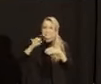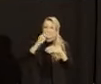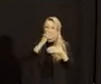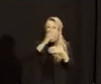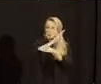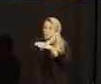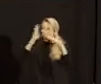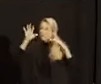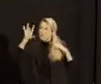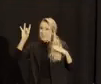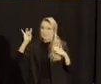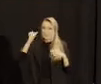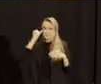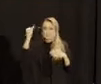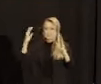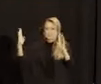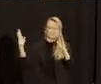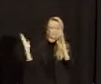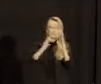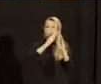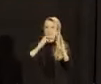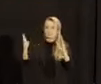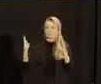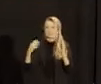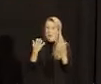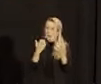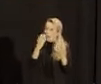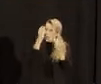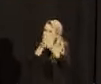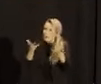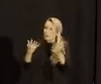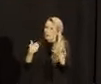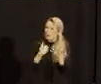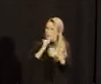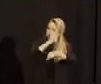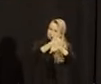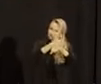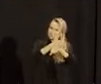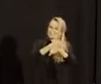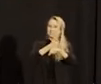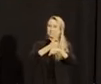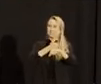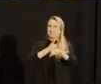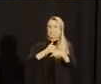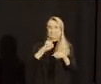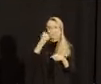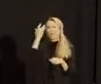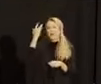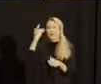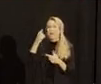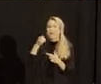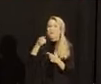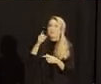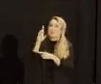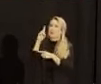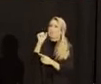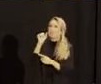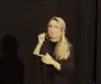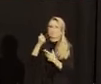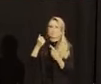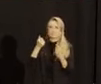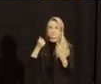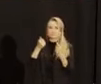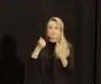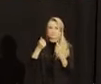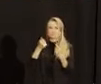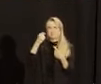And this is important to note because we also know that you can become disabled at any point in your life. So at